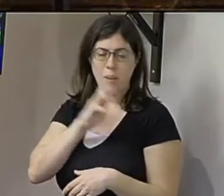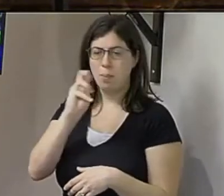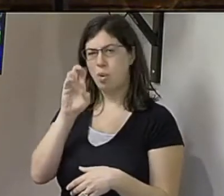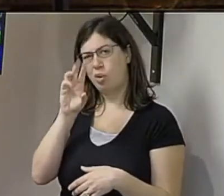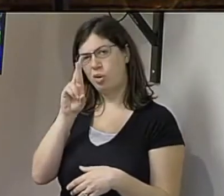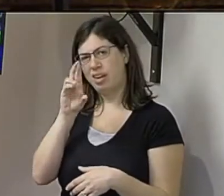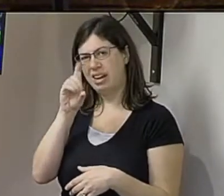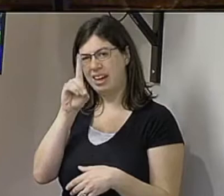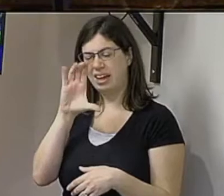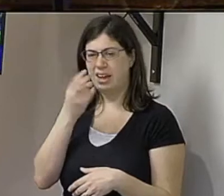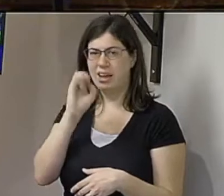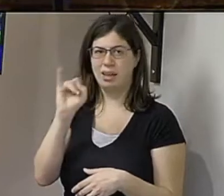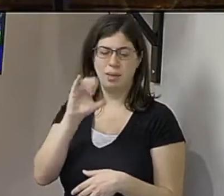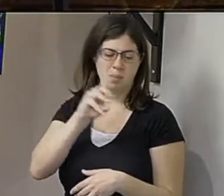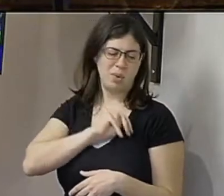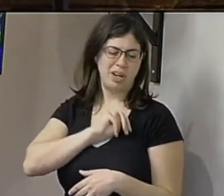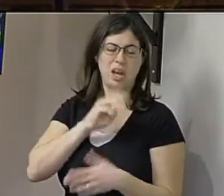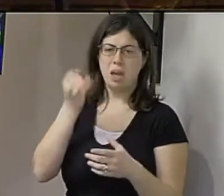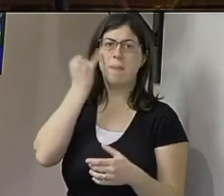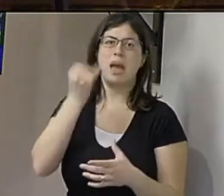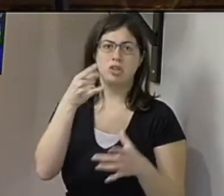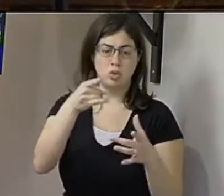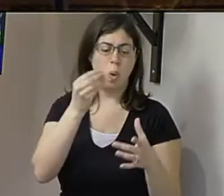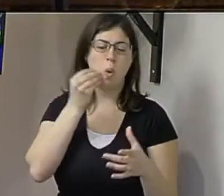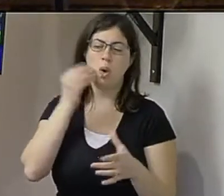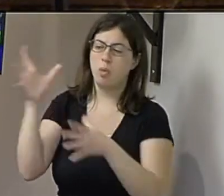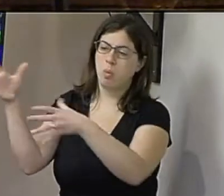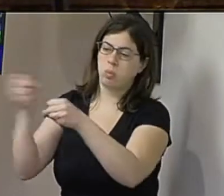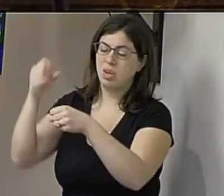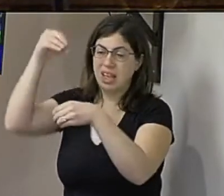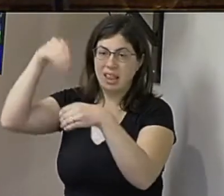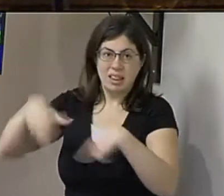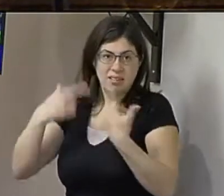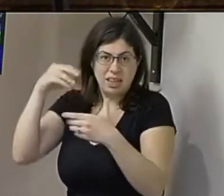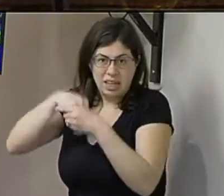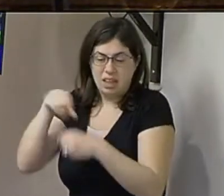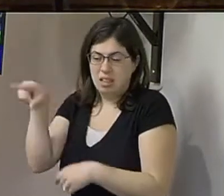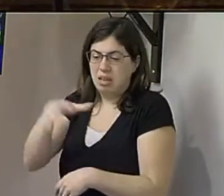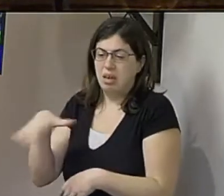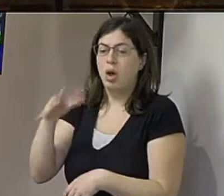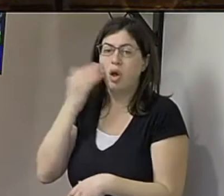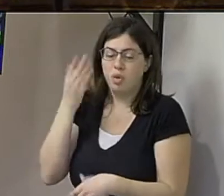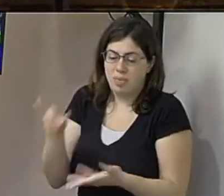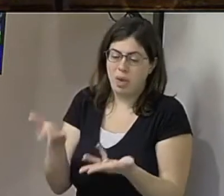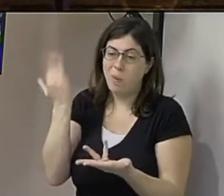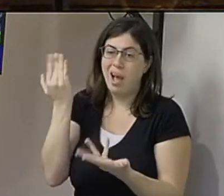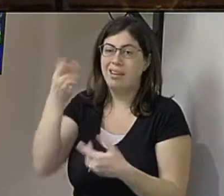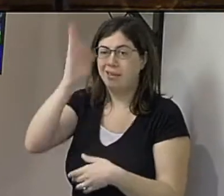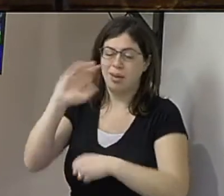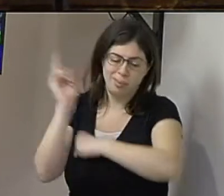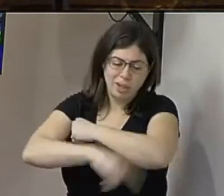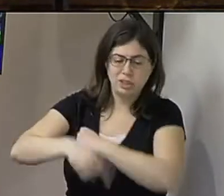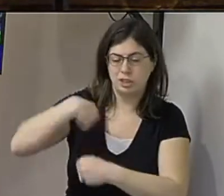they are. So imagine that you've been pulled from your home. You're living among these Gentiles. You know that you're there because God has punished your